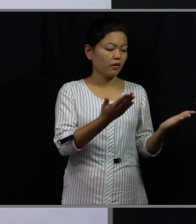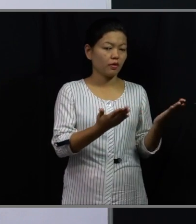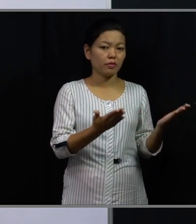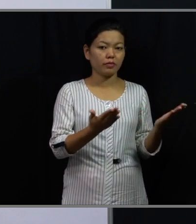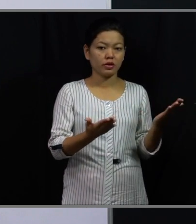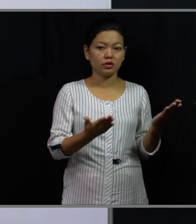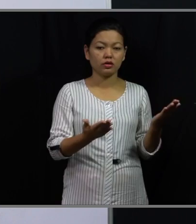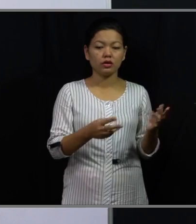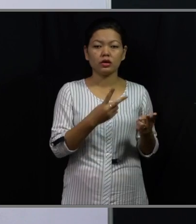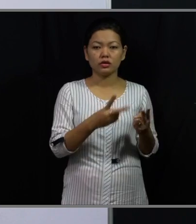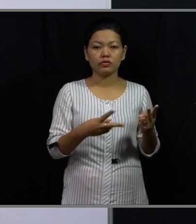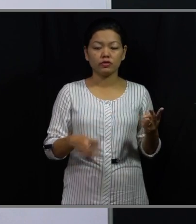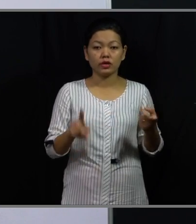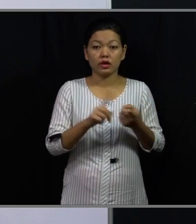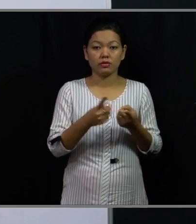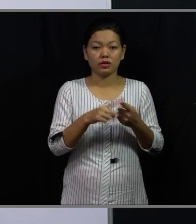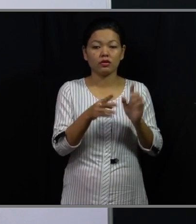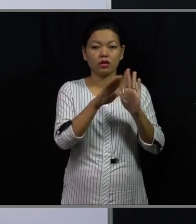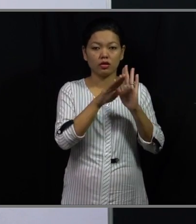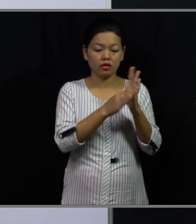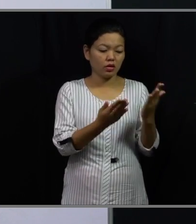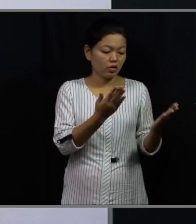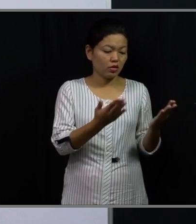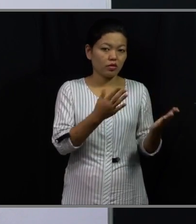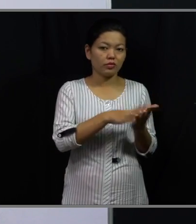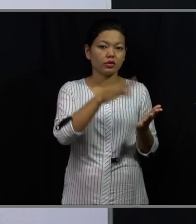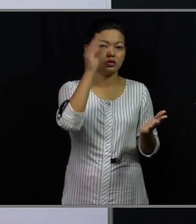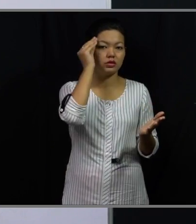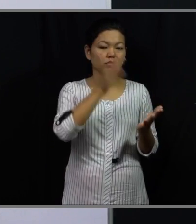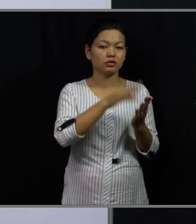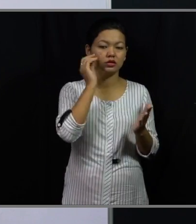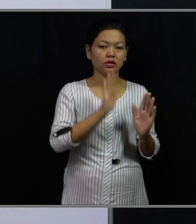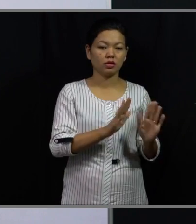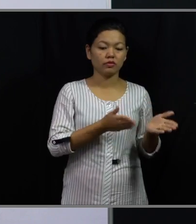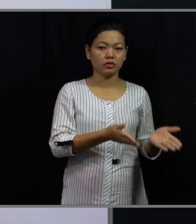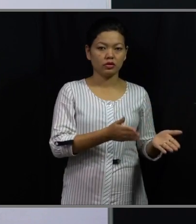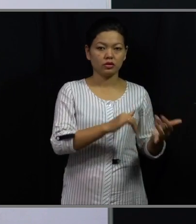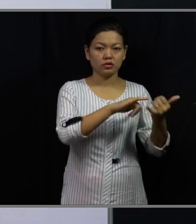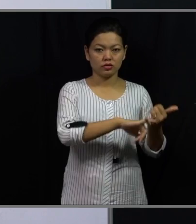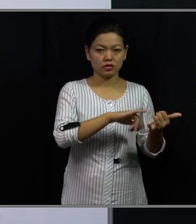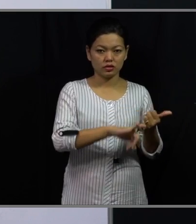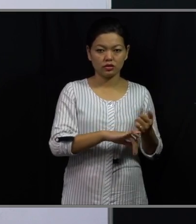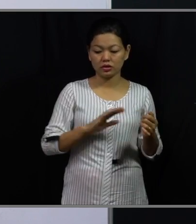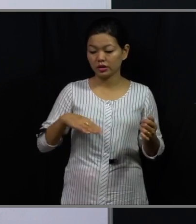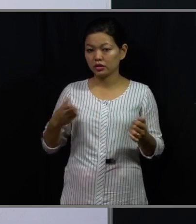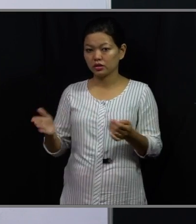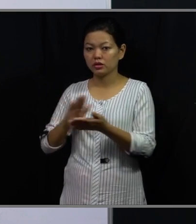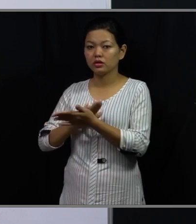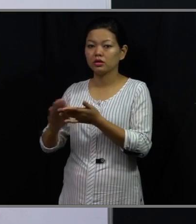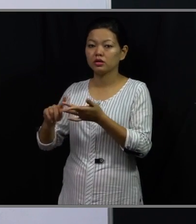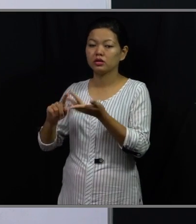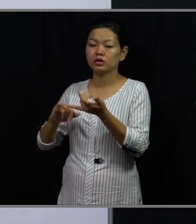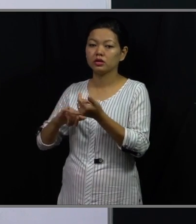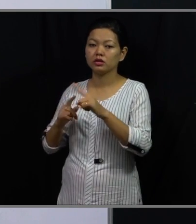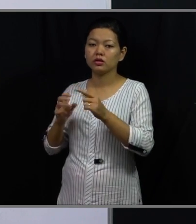different events and everything. Okay, and here in history, okay, it is a particular science. Why? Because particular science and descriptive science,